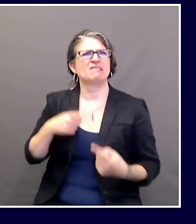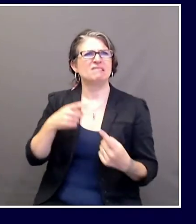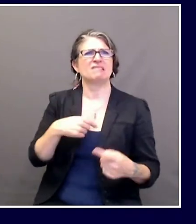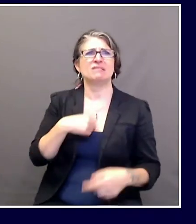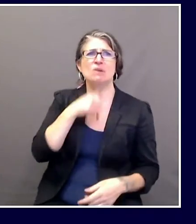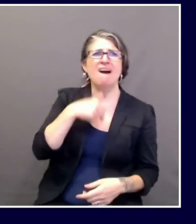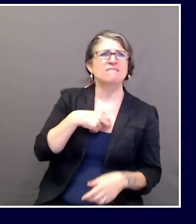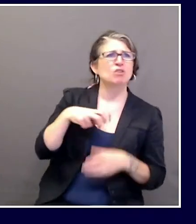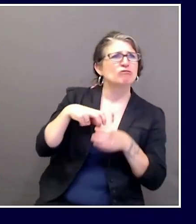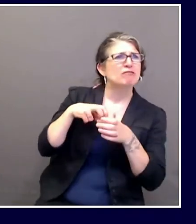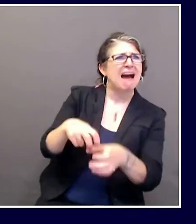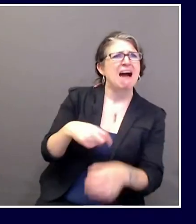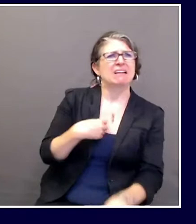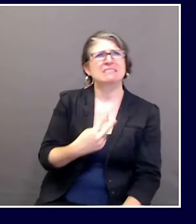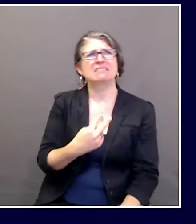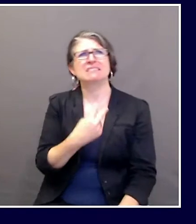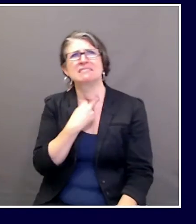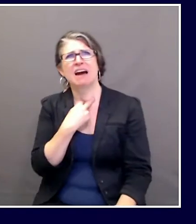that number.